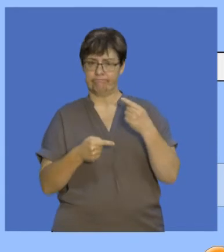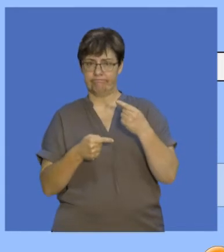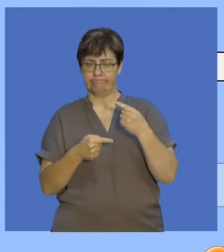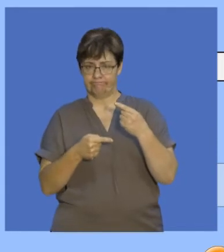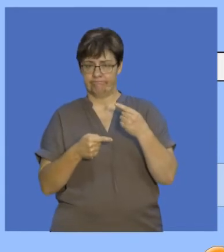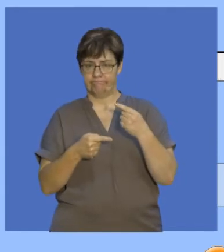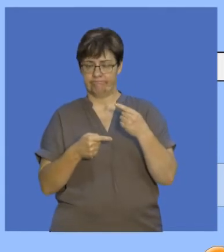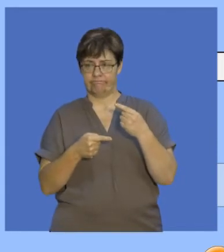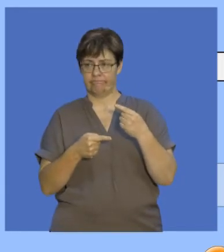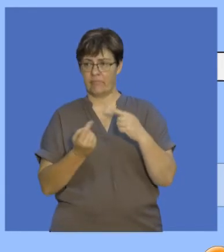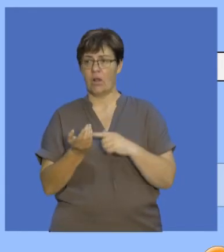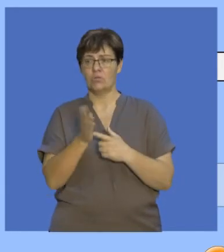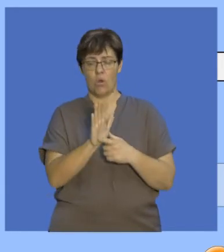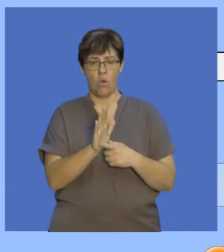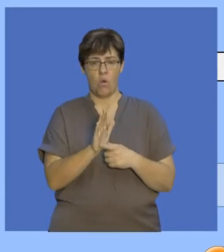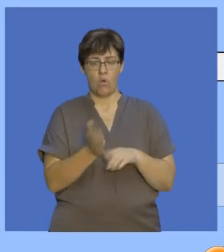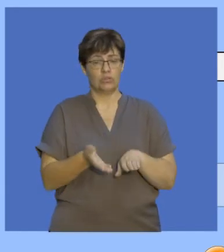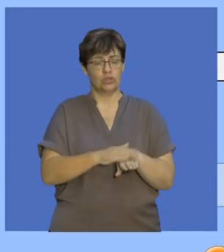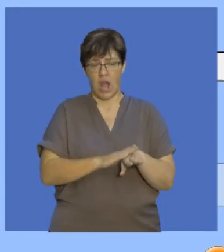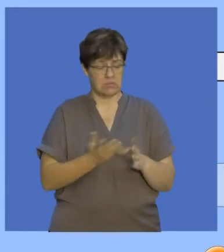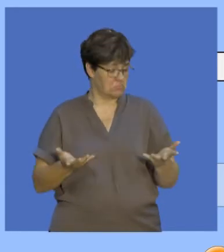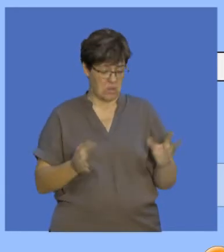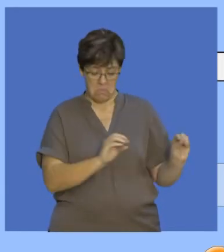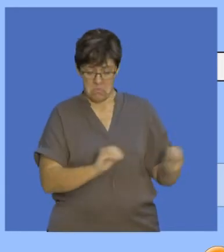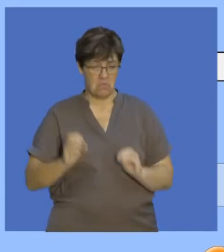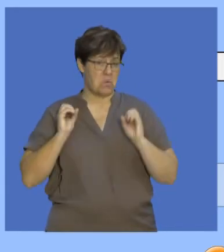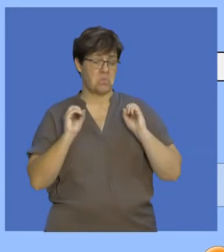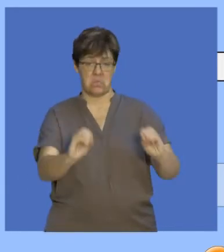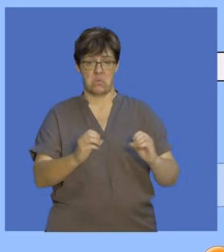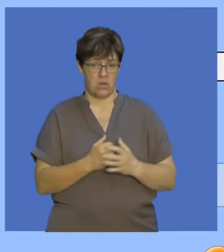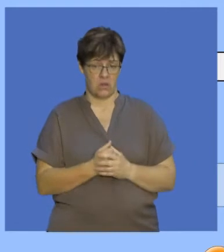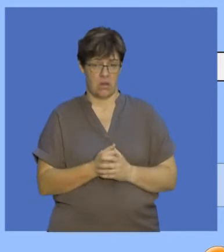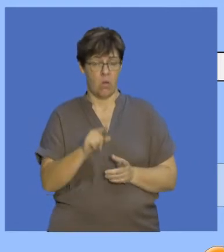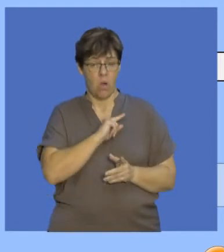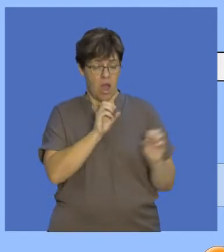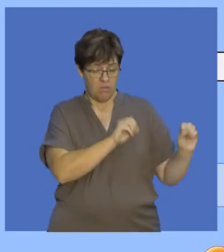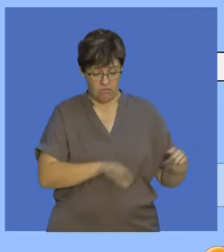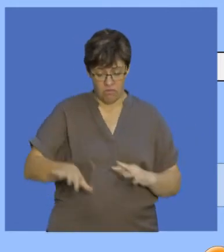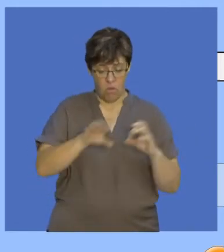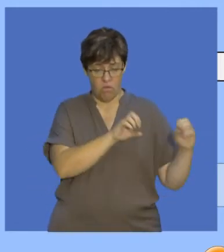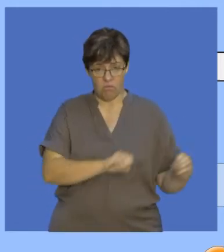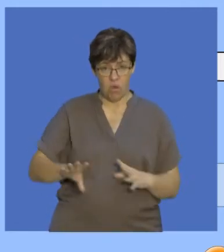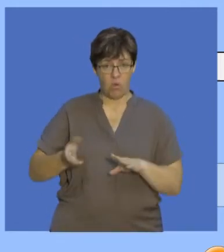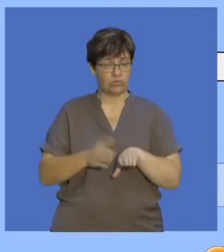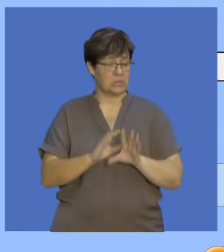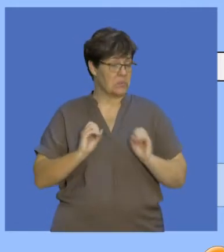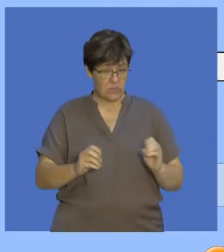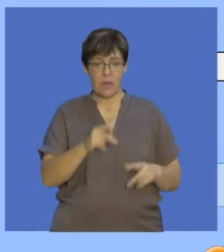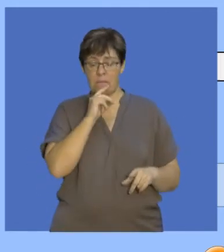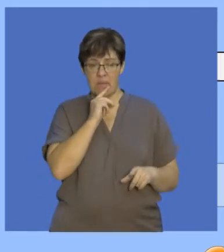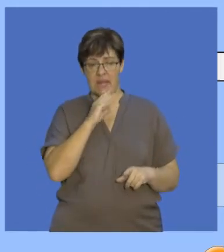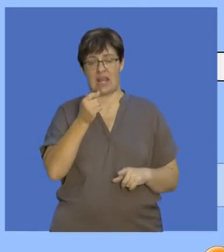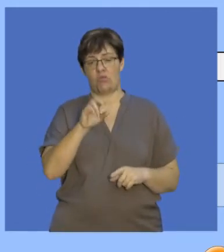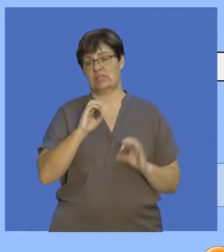is broken. We can even show the charge, okay? The charge is not moving. So once there is no flow of charge, then there is